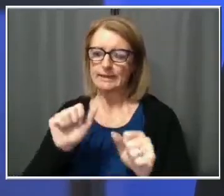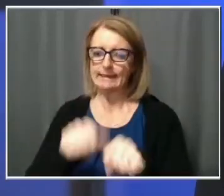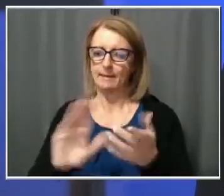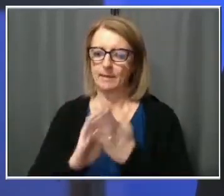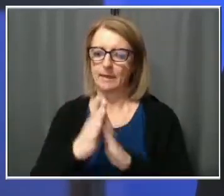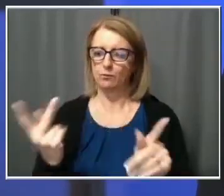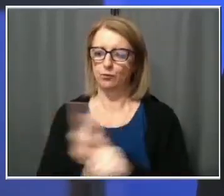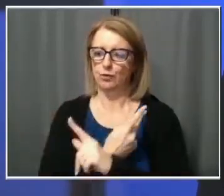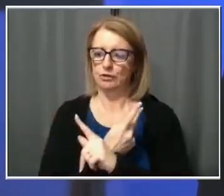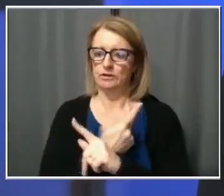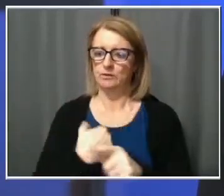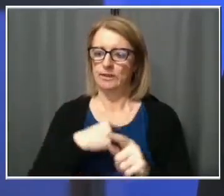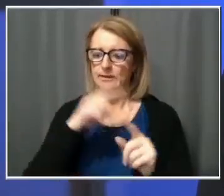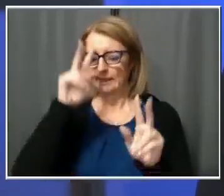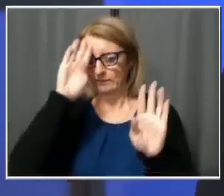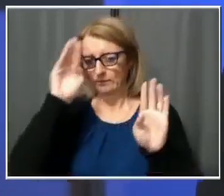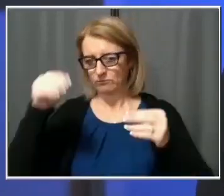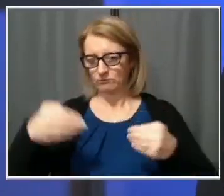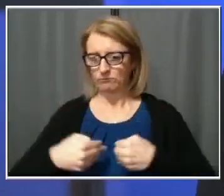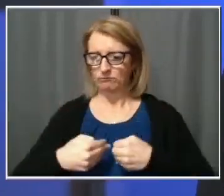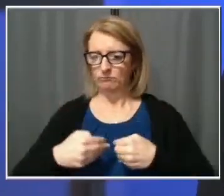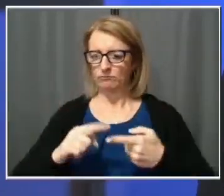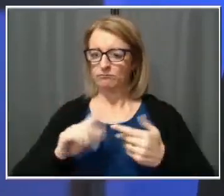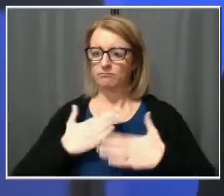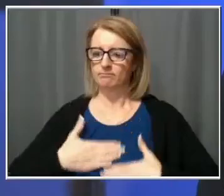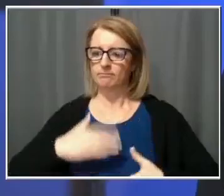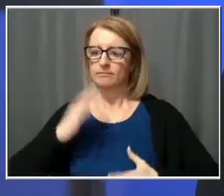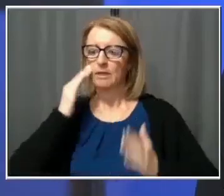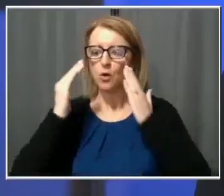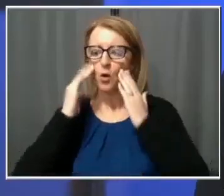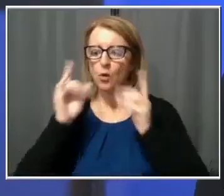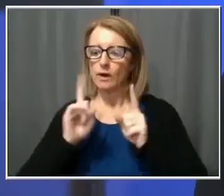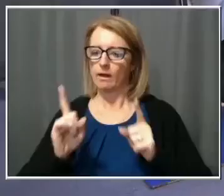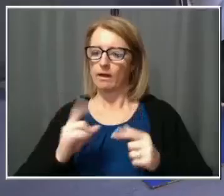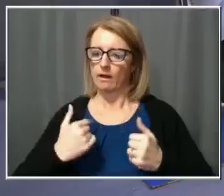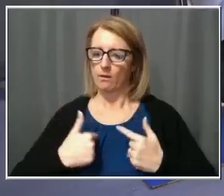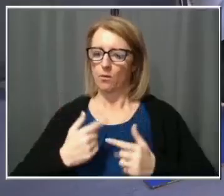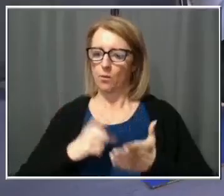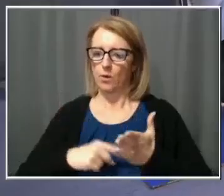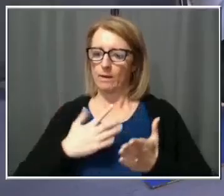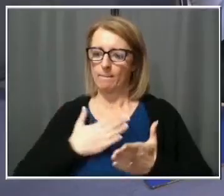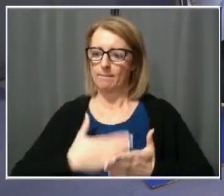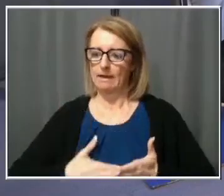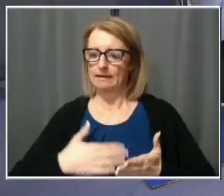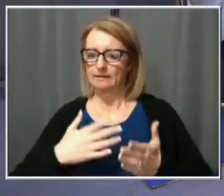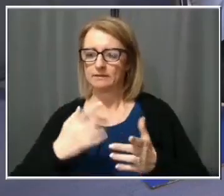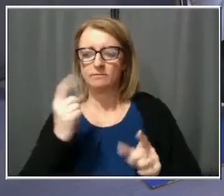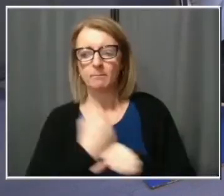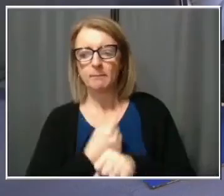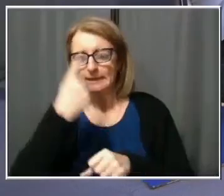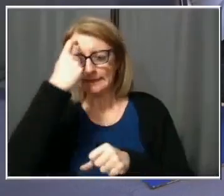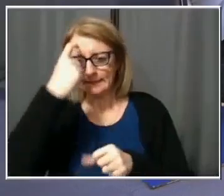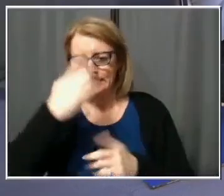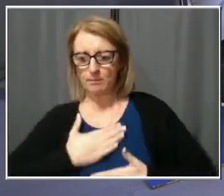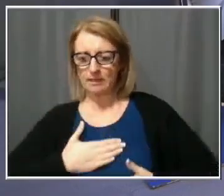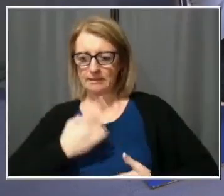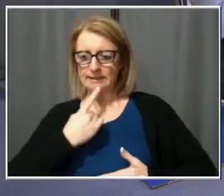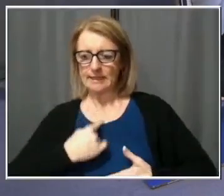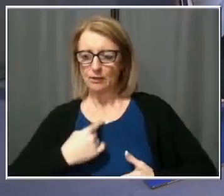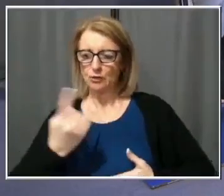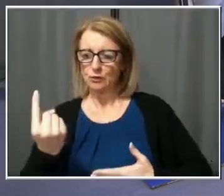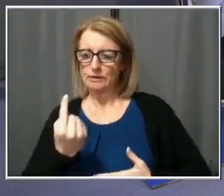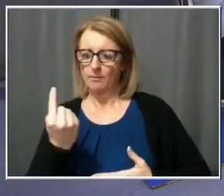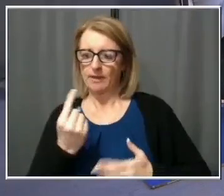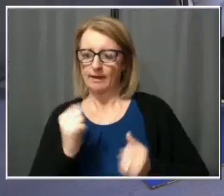to learn to tune in to our body and acknowledge what our body's telling us. Yeah, that makes sense. Your body is telling you something through the pain, and it's just how is